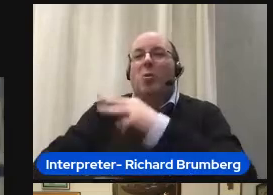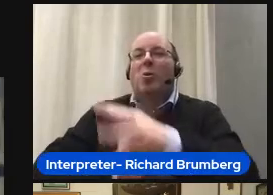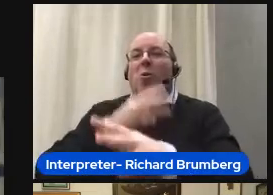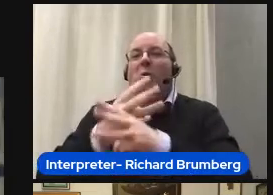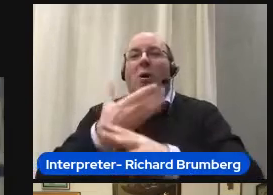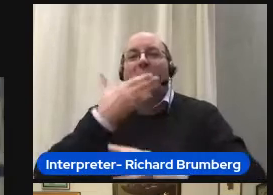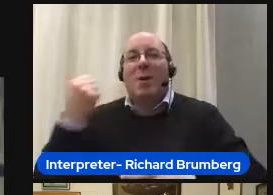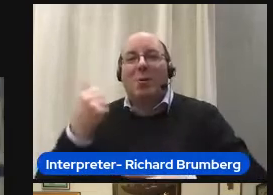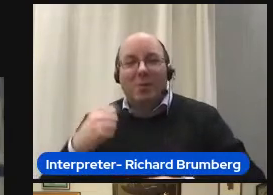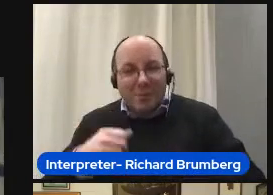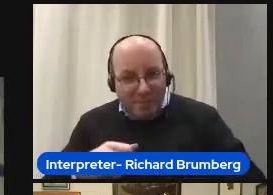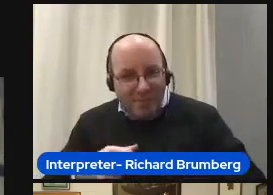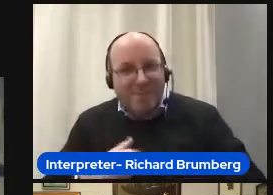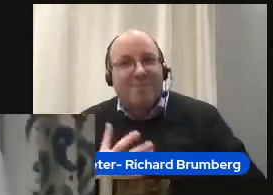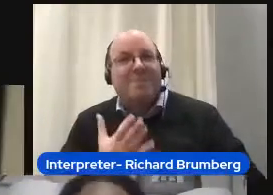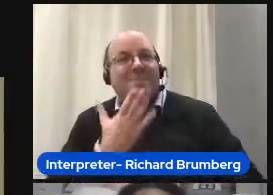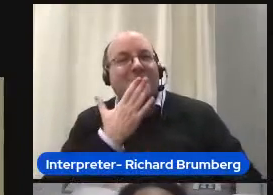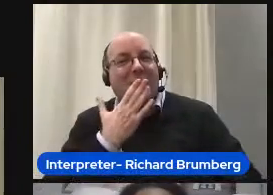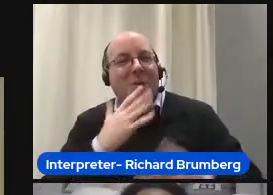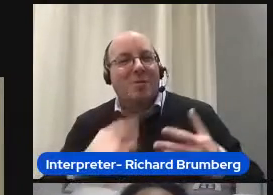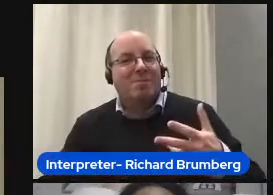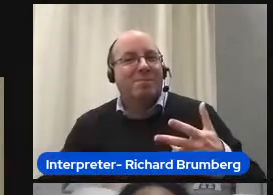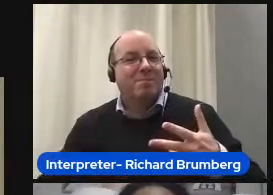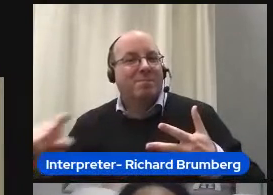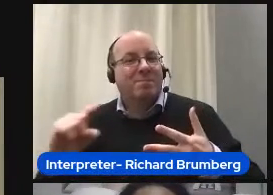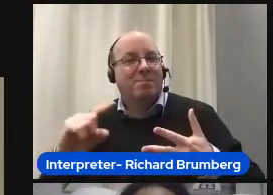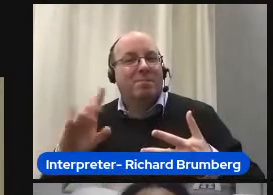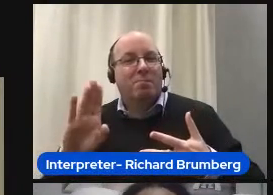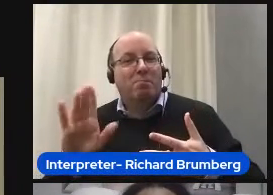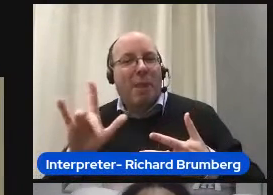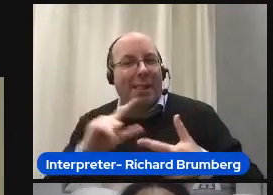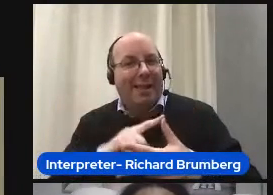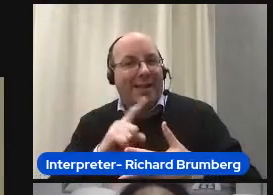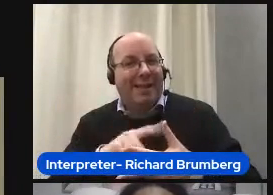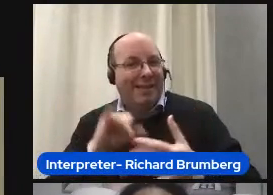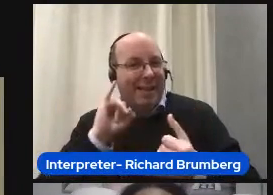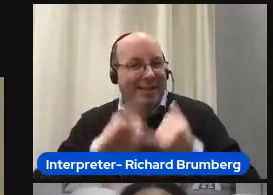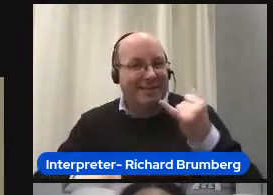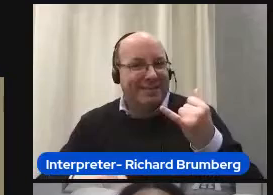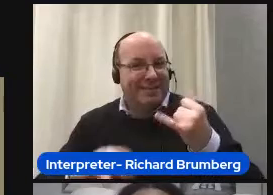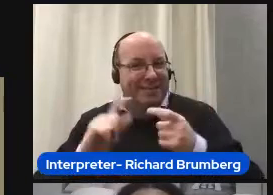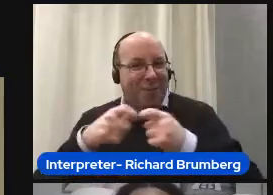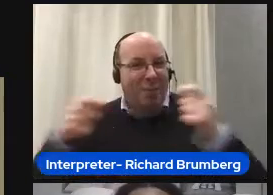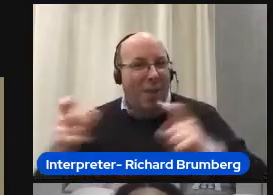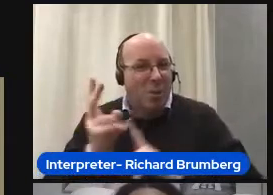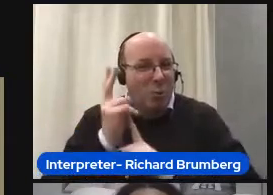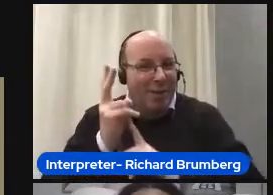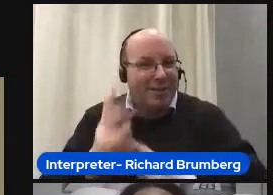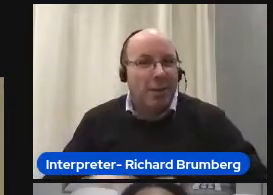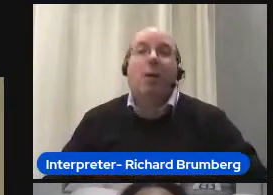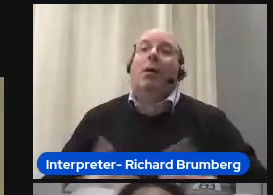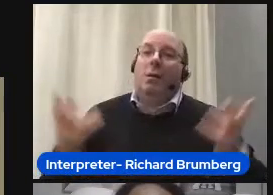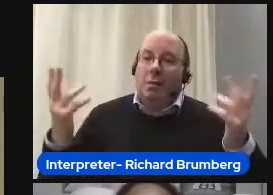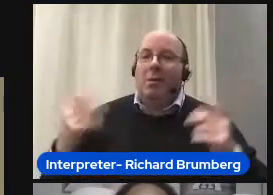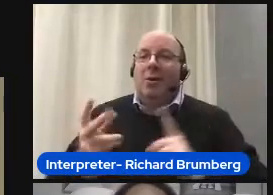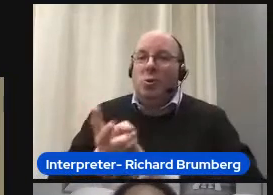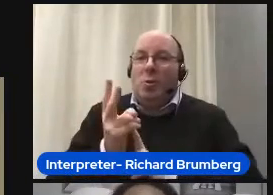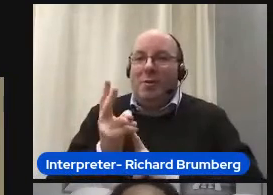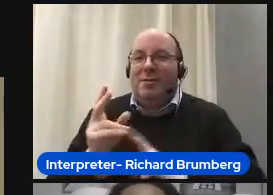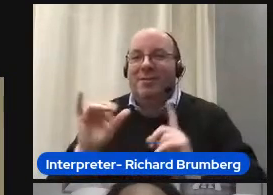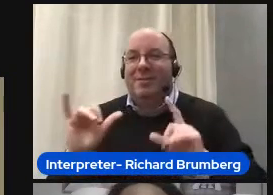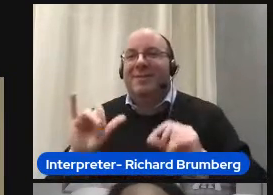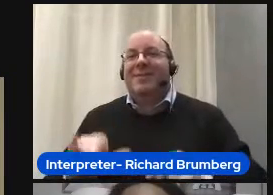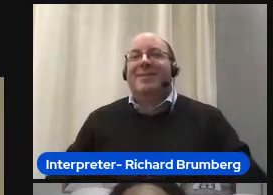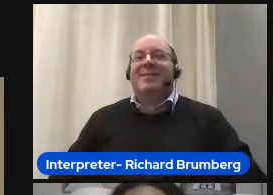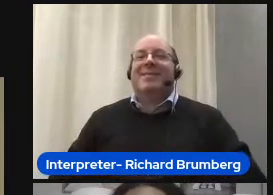you. I love that legacy. Billy, you're going to wrap us up. All right. 2 minutes. Yes. I hope